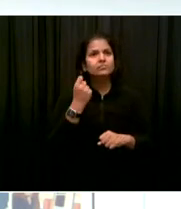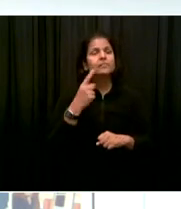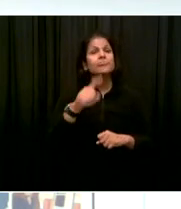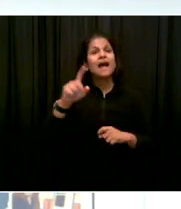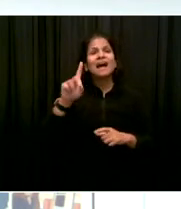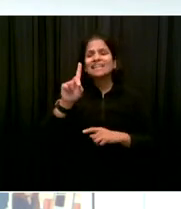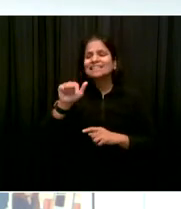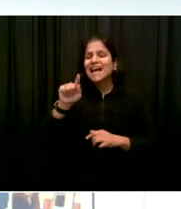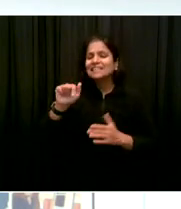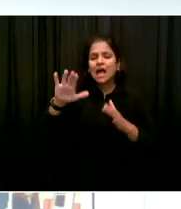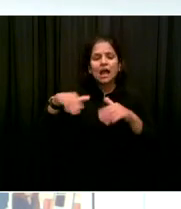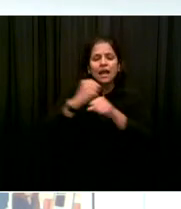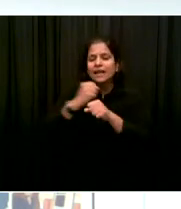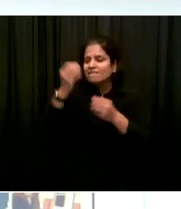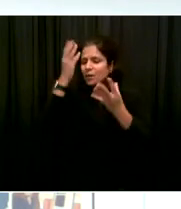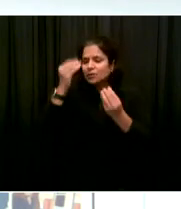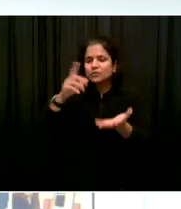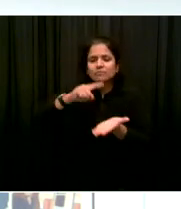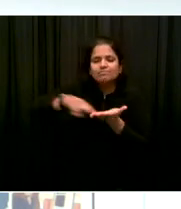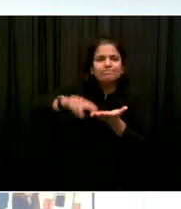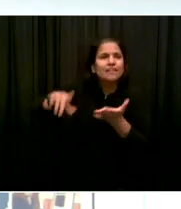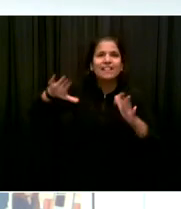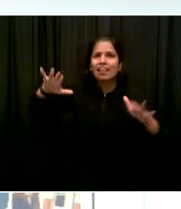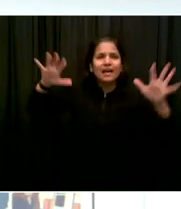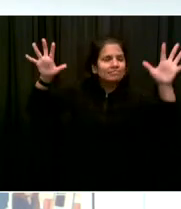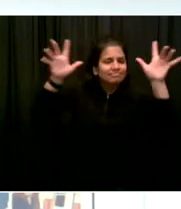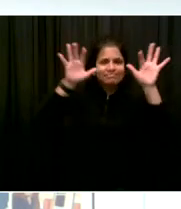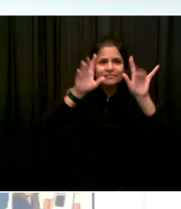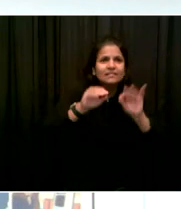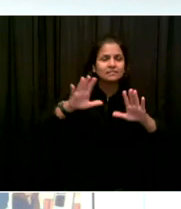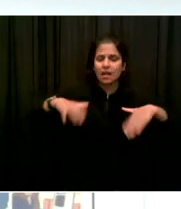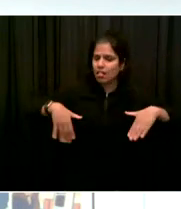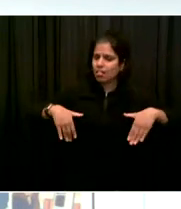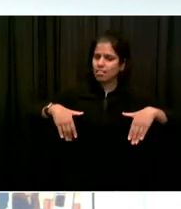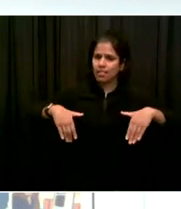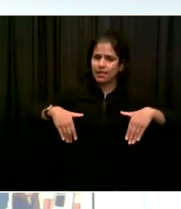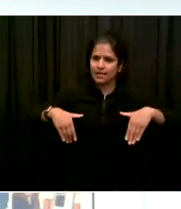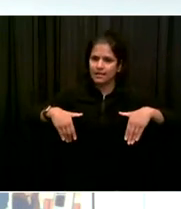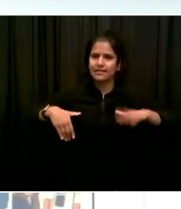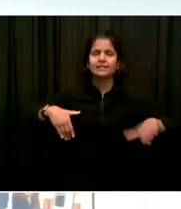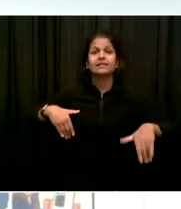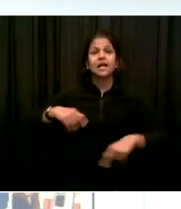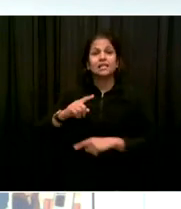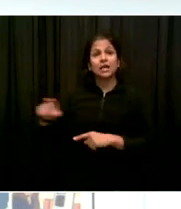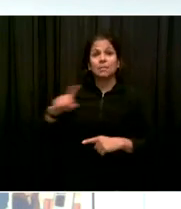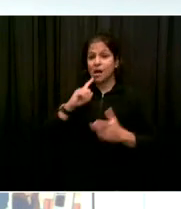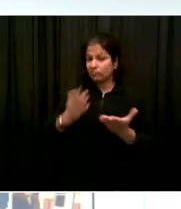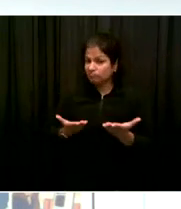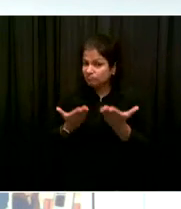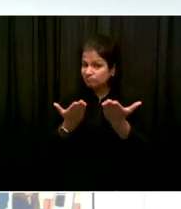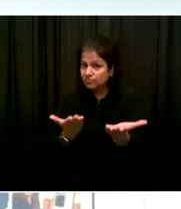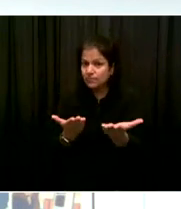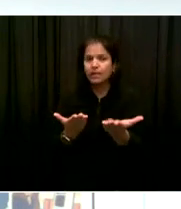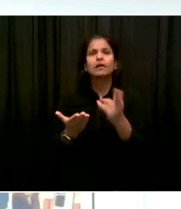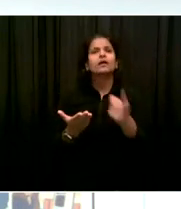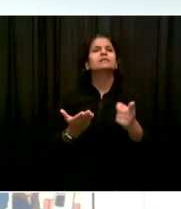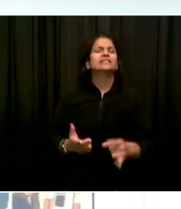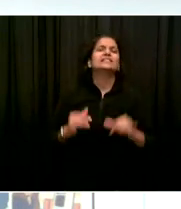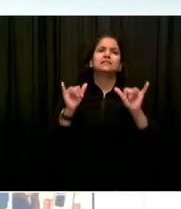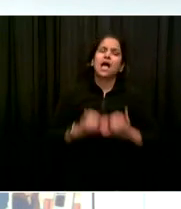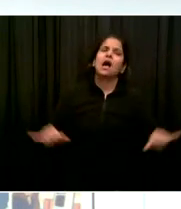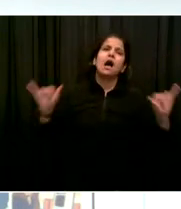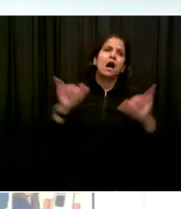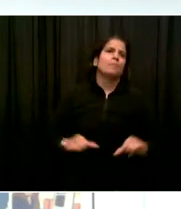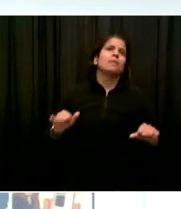that my public health recommendation remains the same. For anyone who was previously infected,